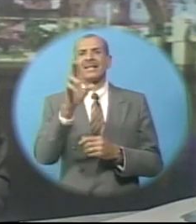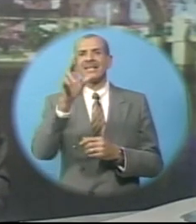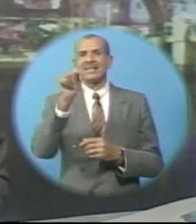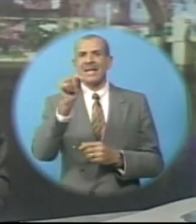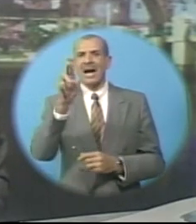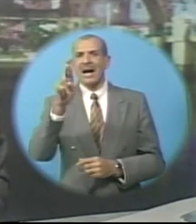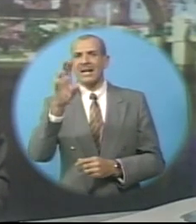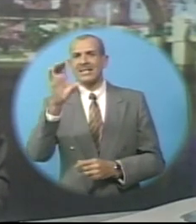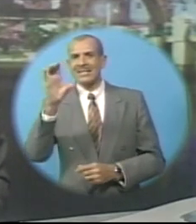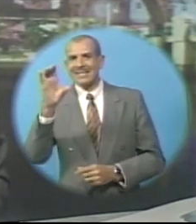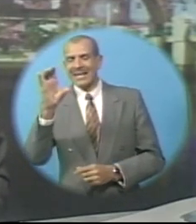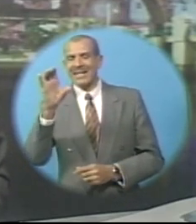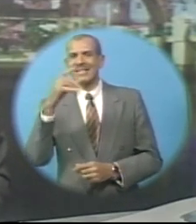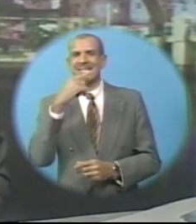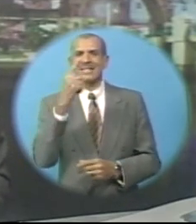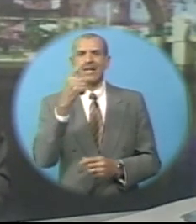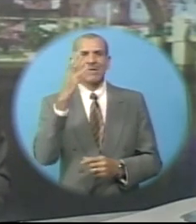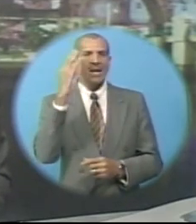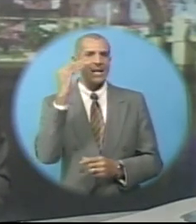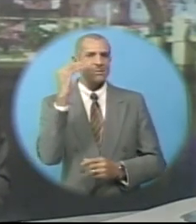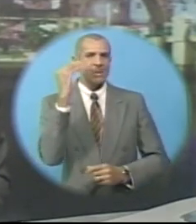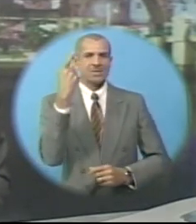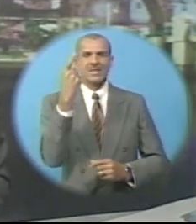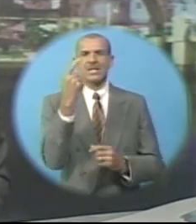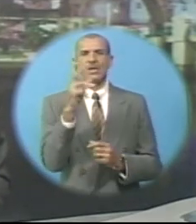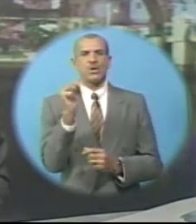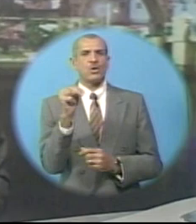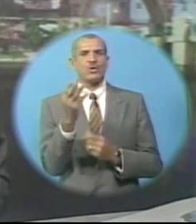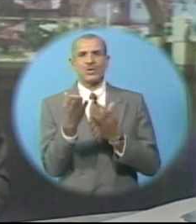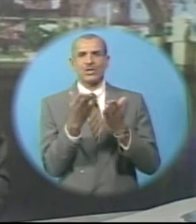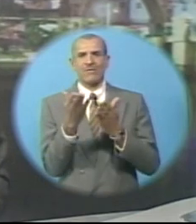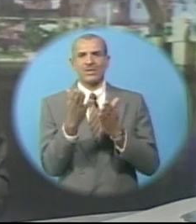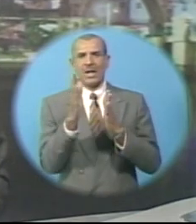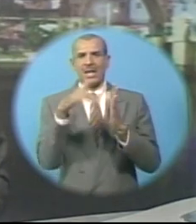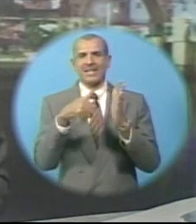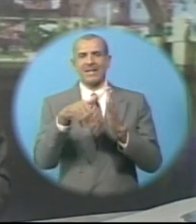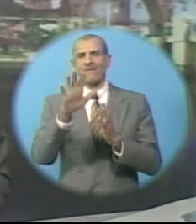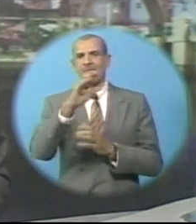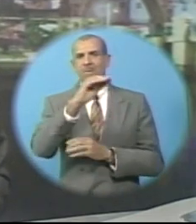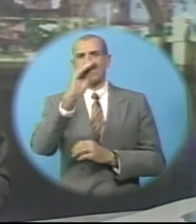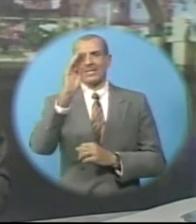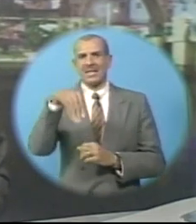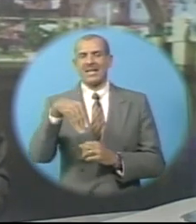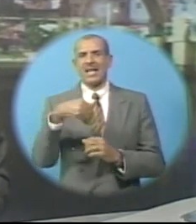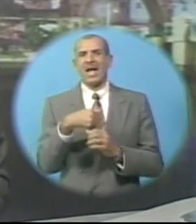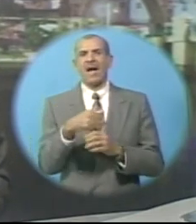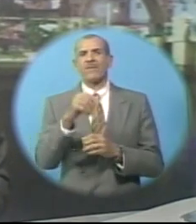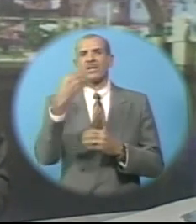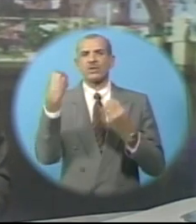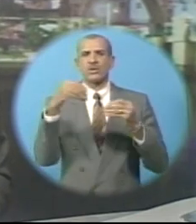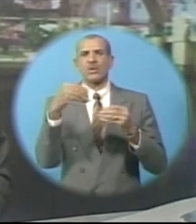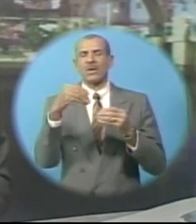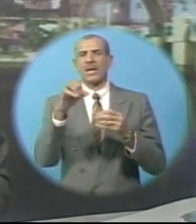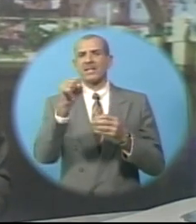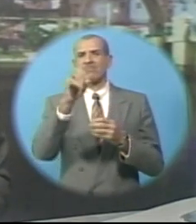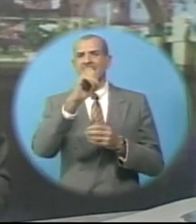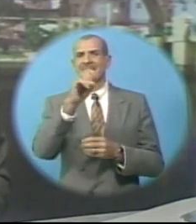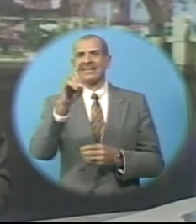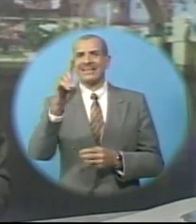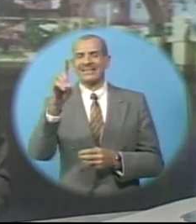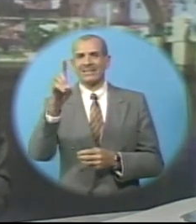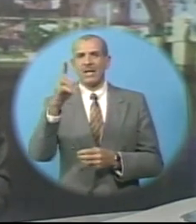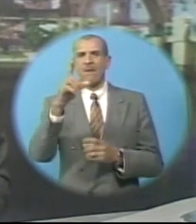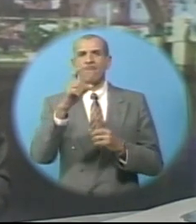notes that if a customer experiences no service or less than 50% of their sold speed due to